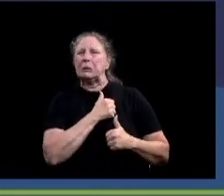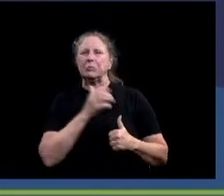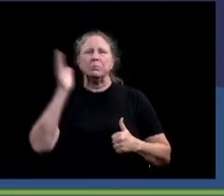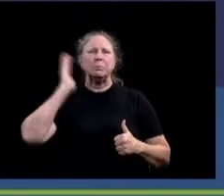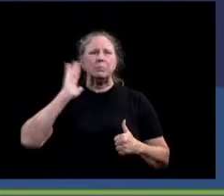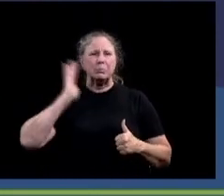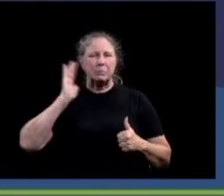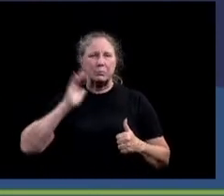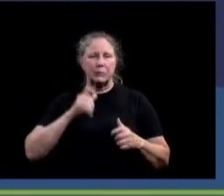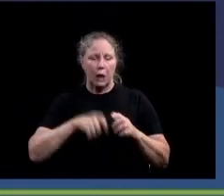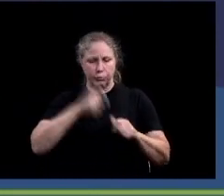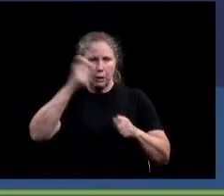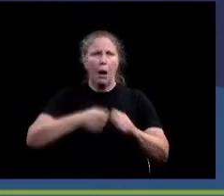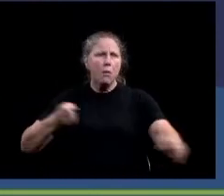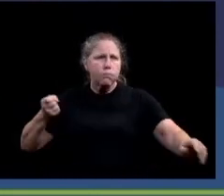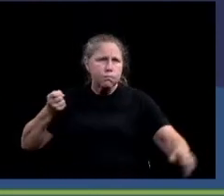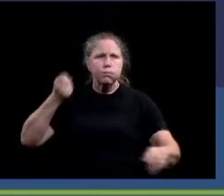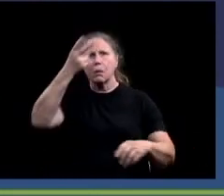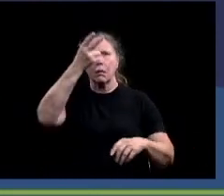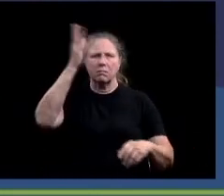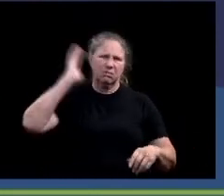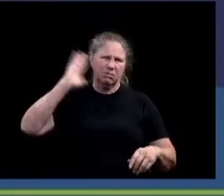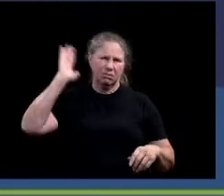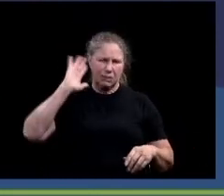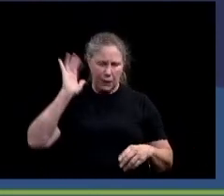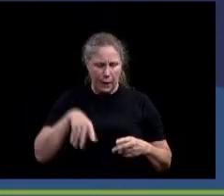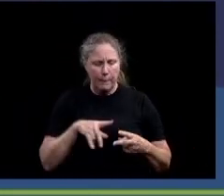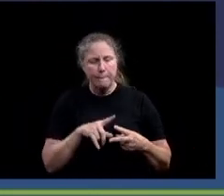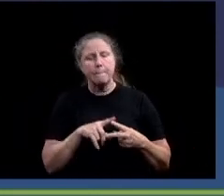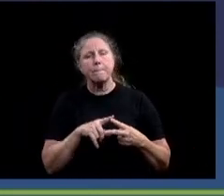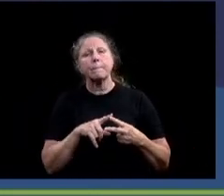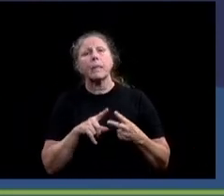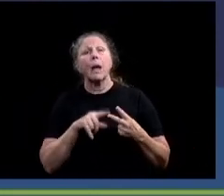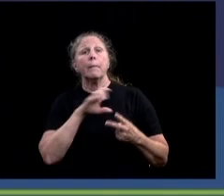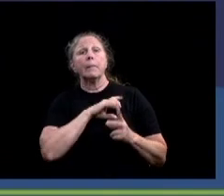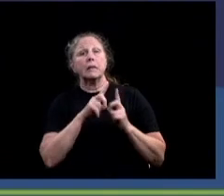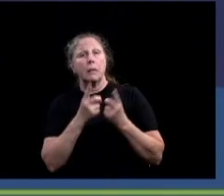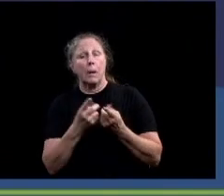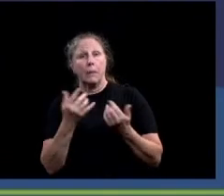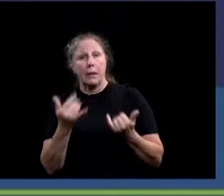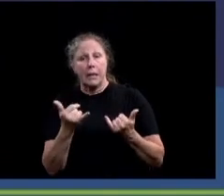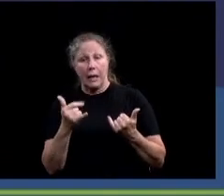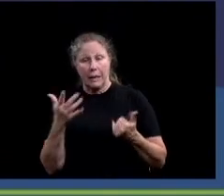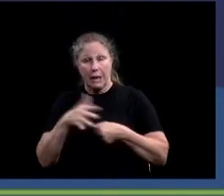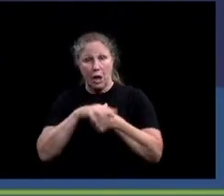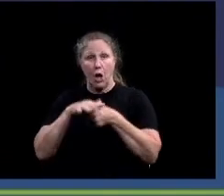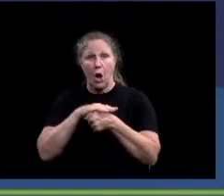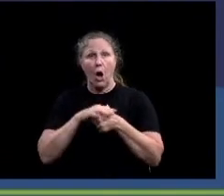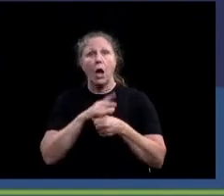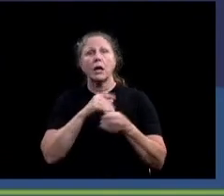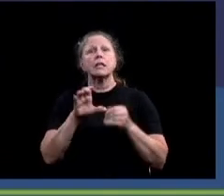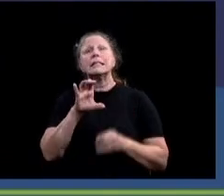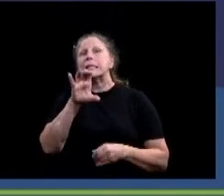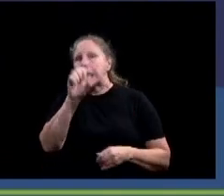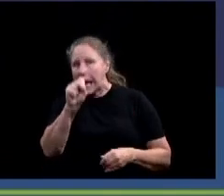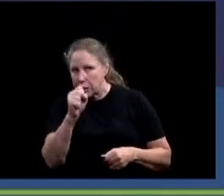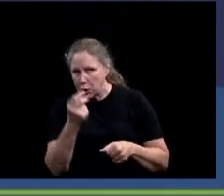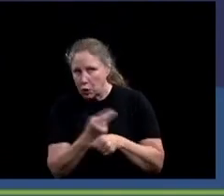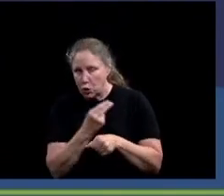when. Police departments, particularly in Central Texas, moved to CS gas, which is essentially the